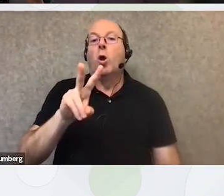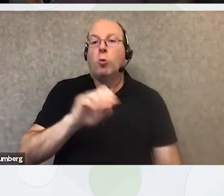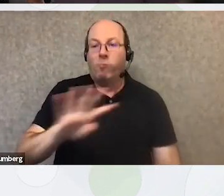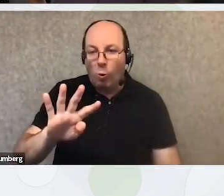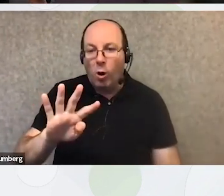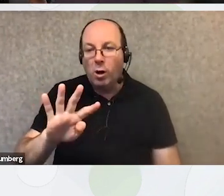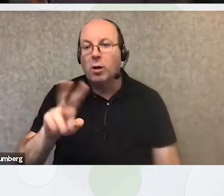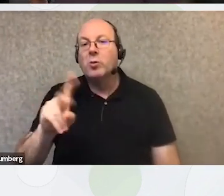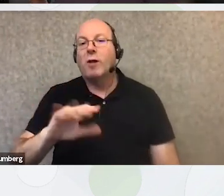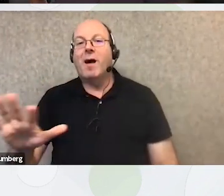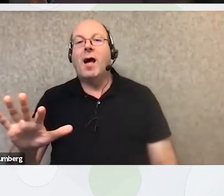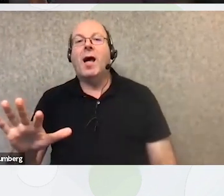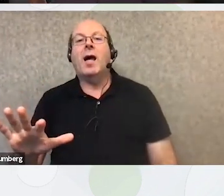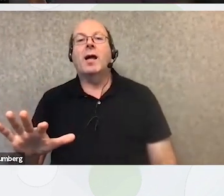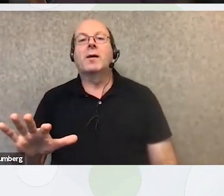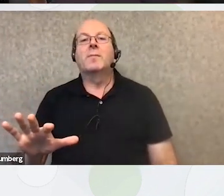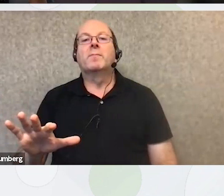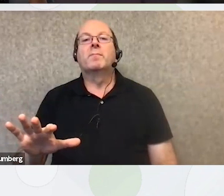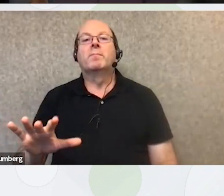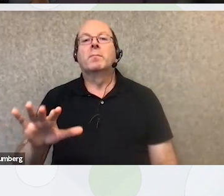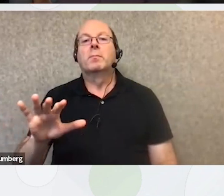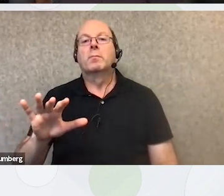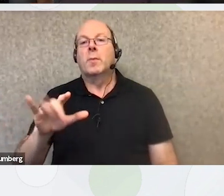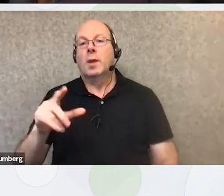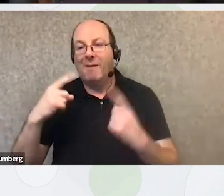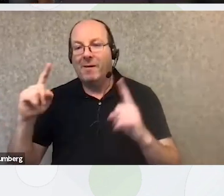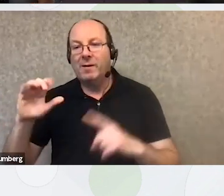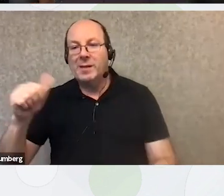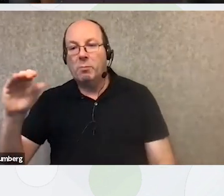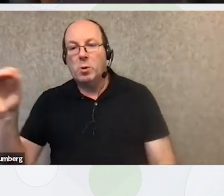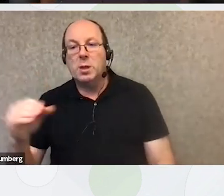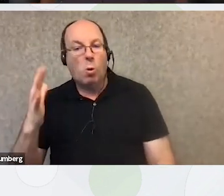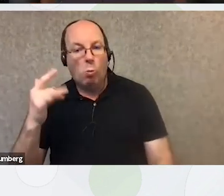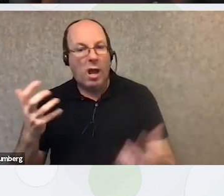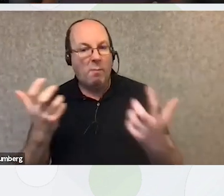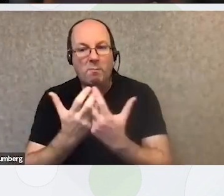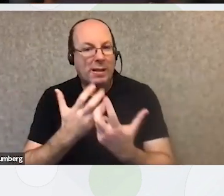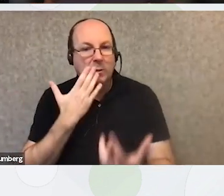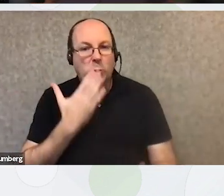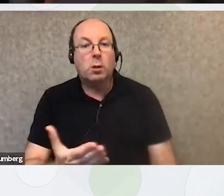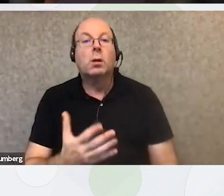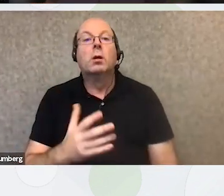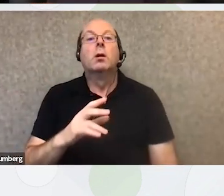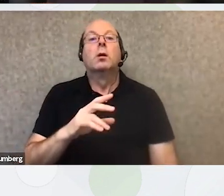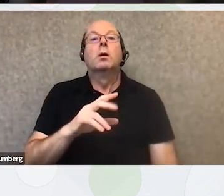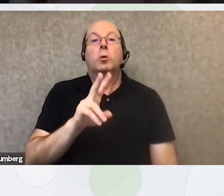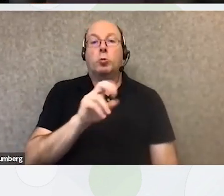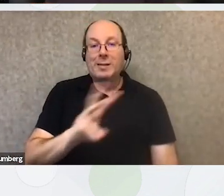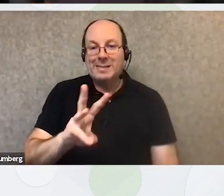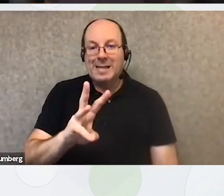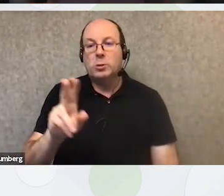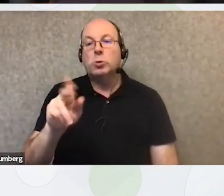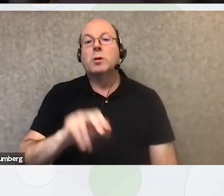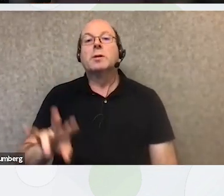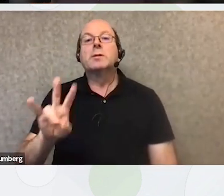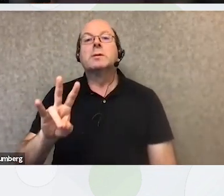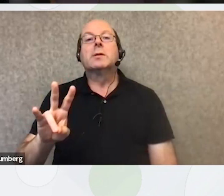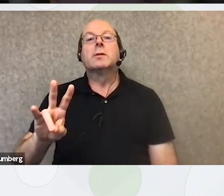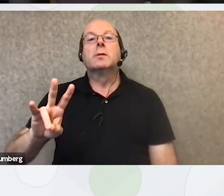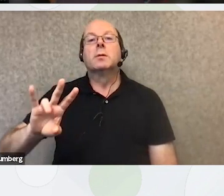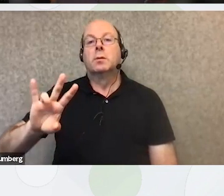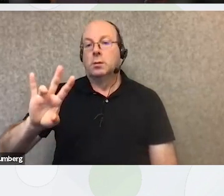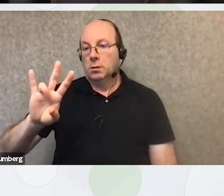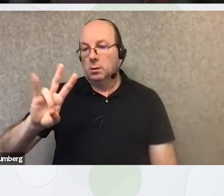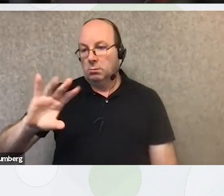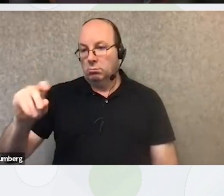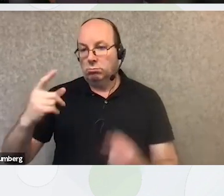vaccine effectiveness was fairly low at 10%, but in seasons where it matches very well, our effectiveness is quite high. And last year was one of those seasons